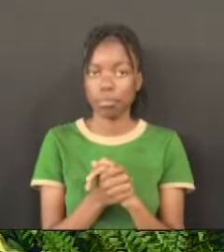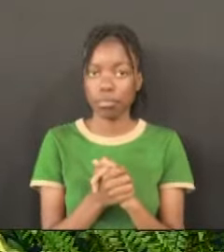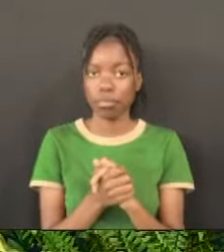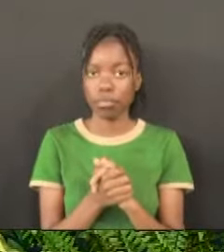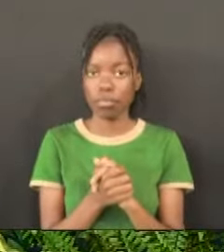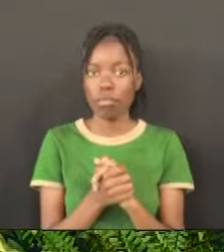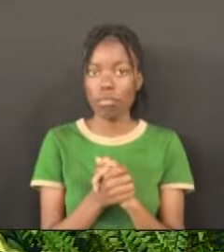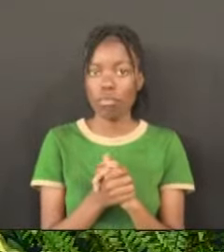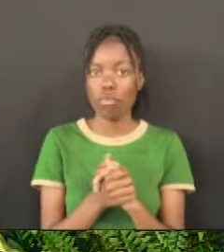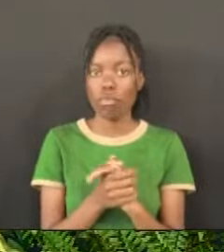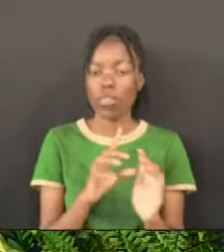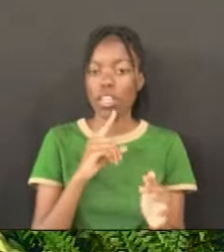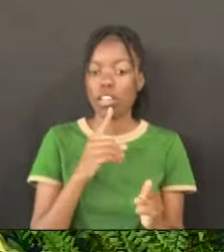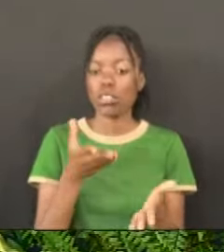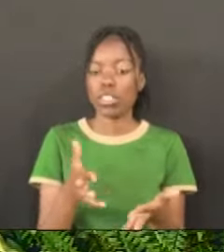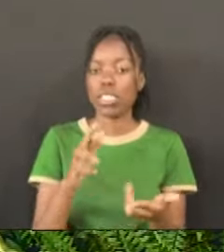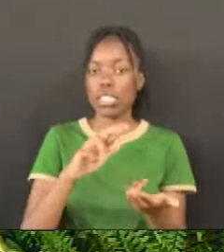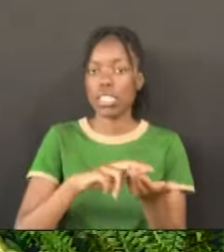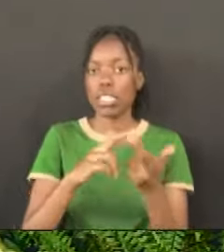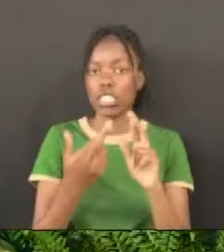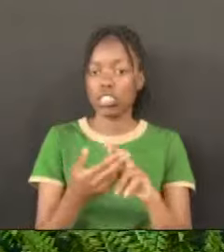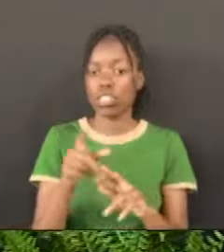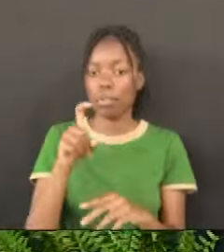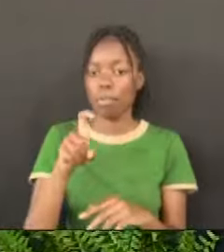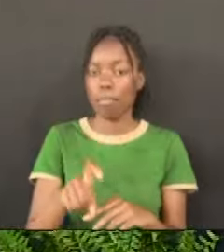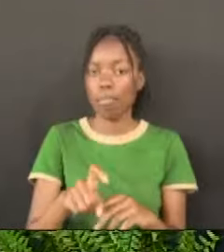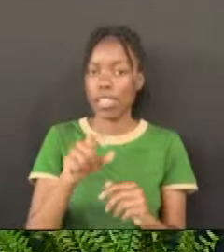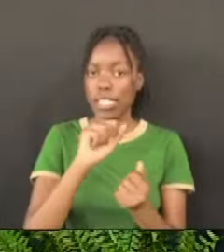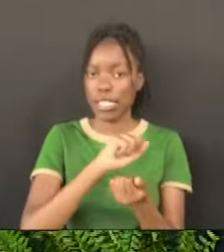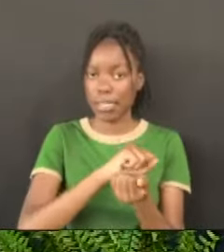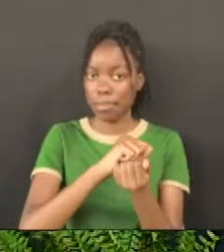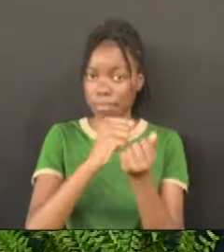So this relationship must transform us.